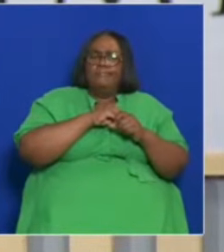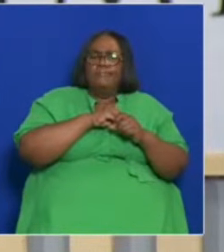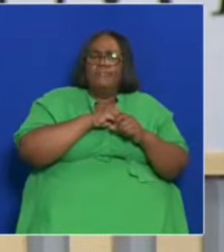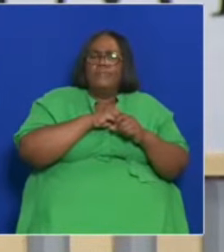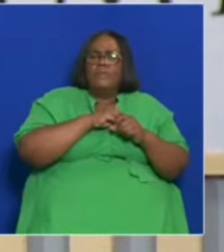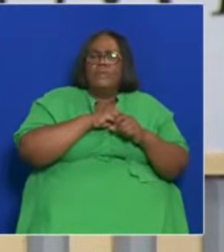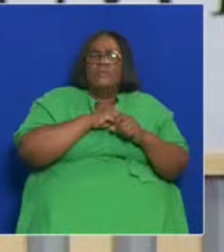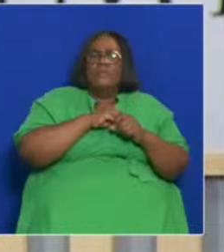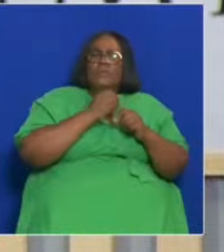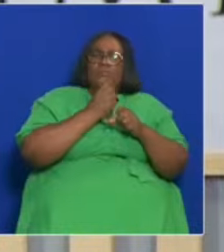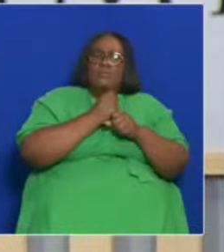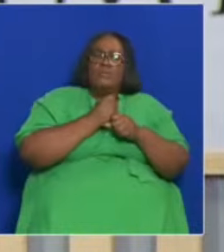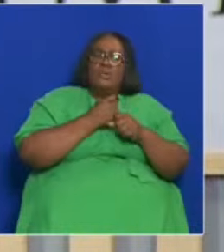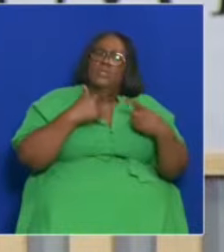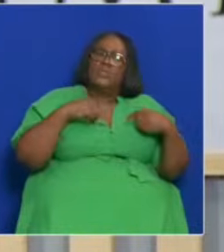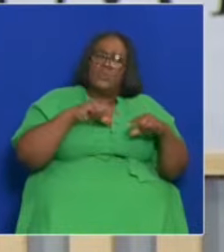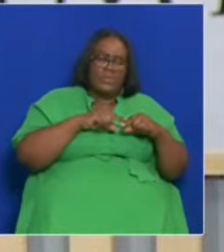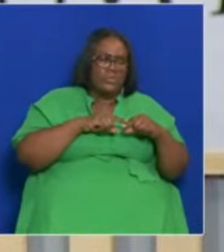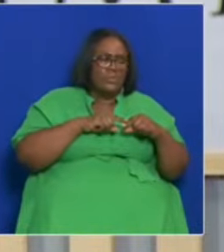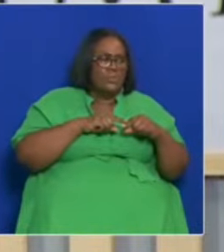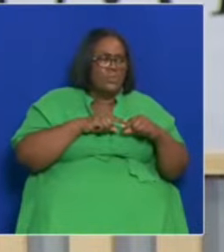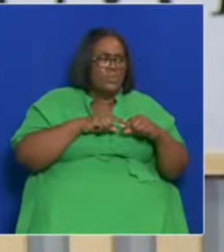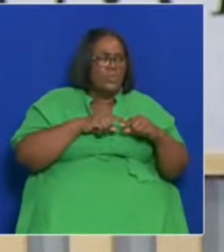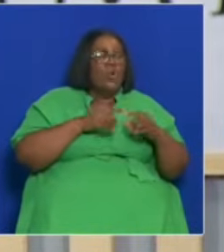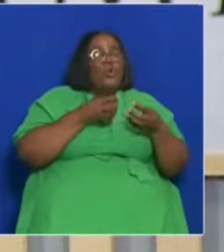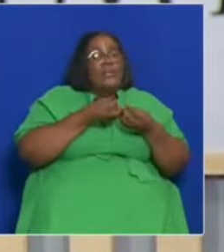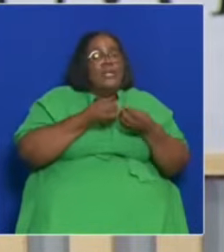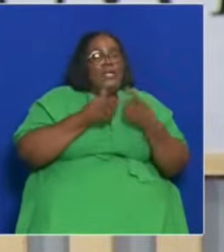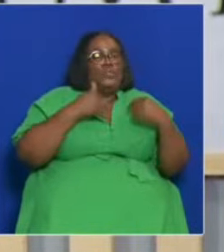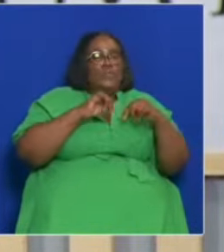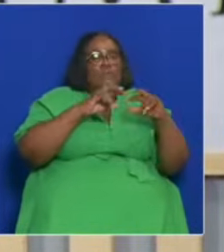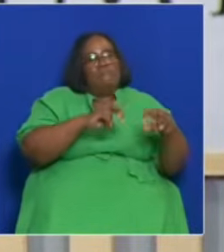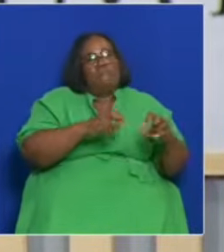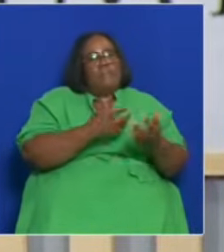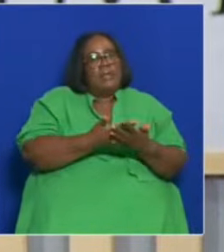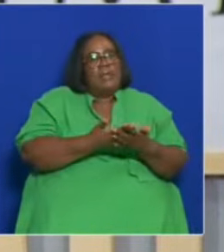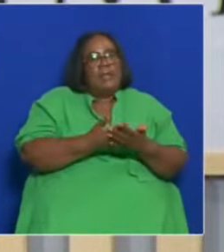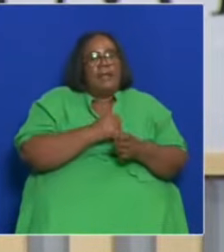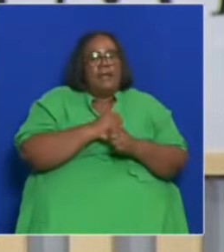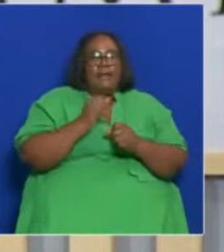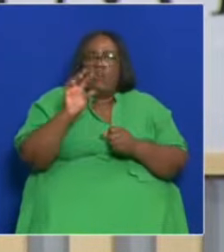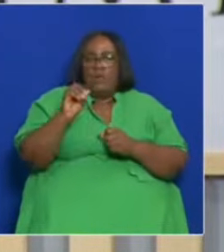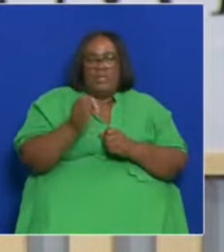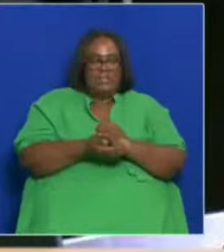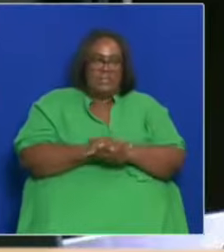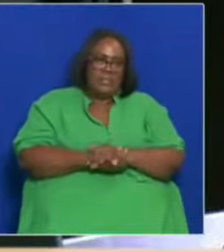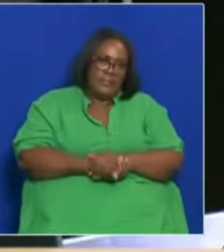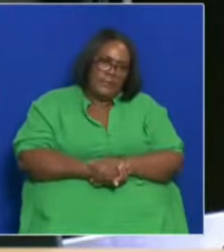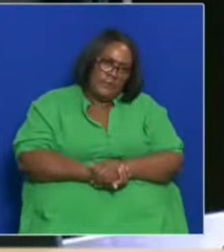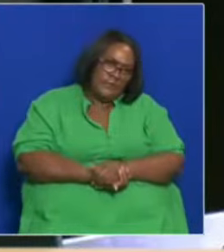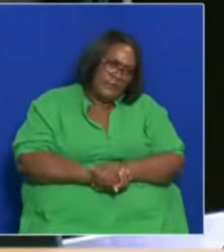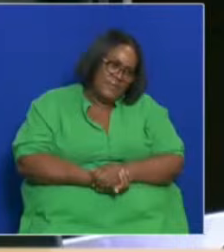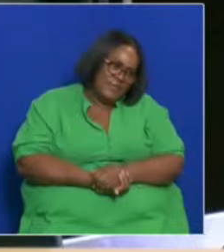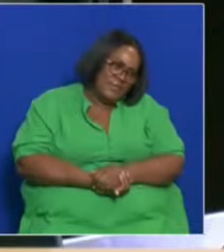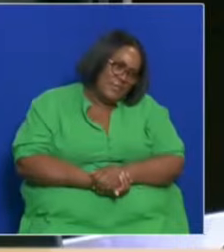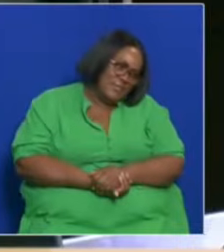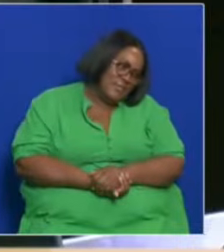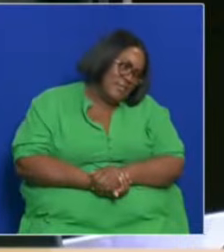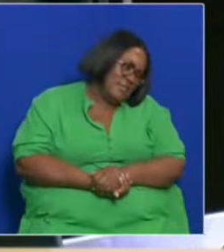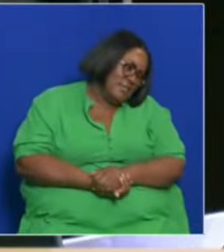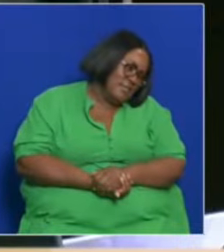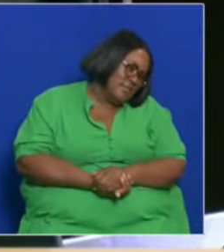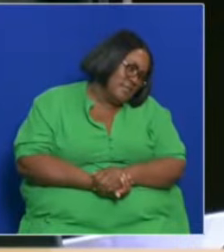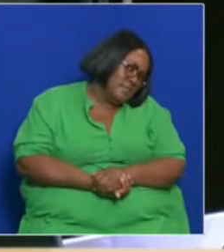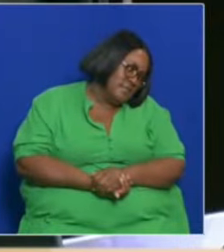but ultimately it was settled that it was within mandate. Am I mistaken? Why do I seem to recall